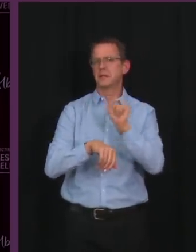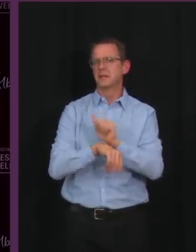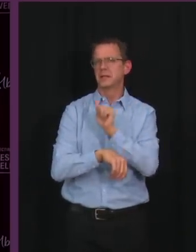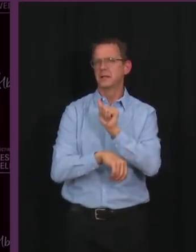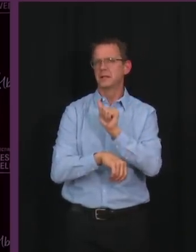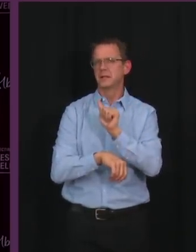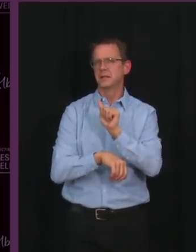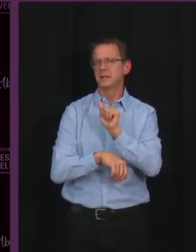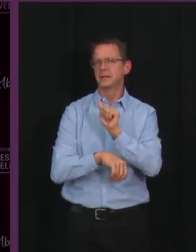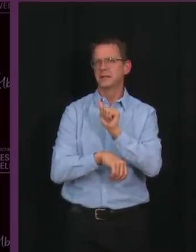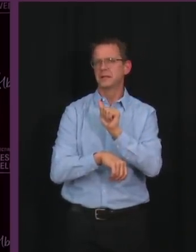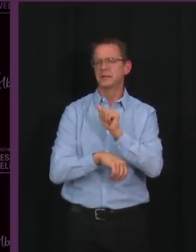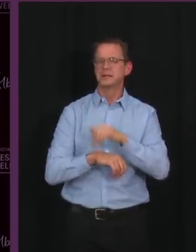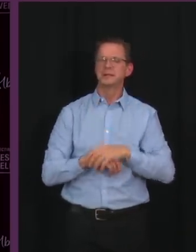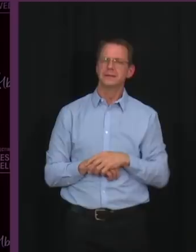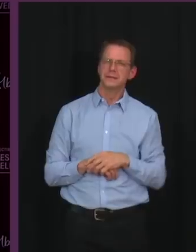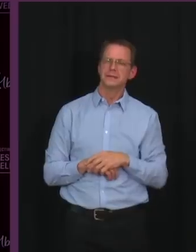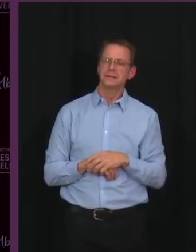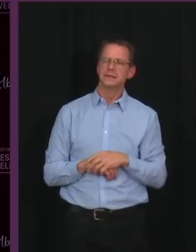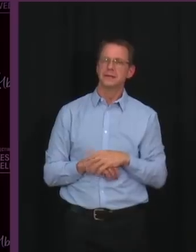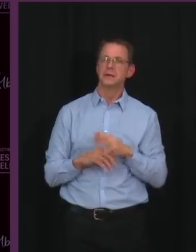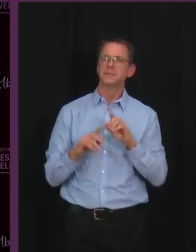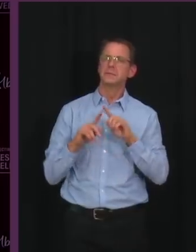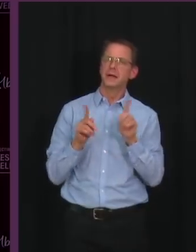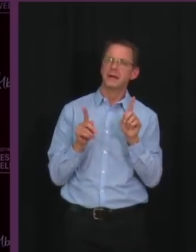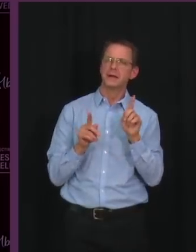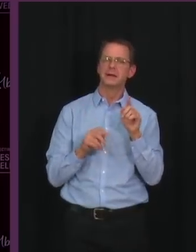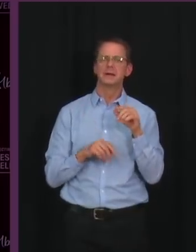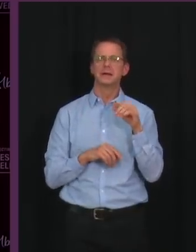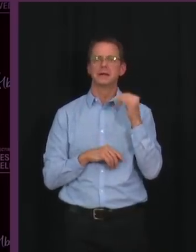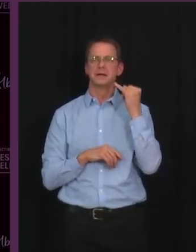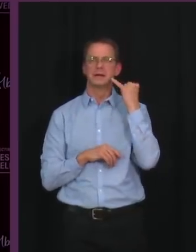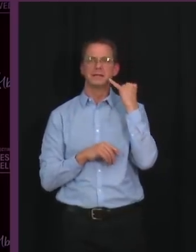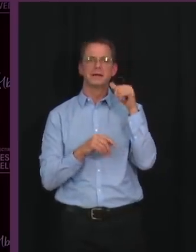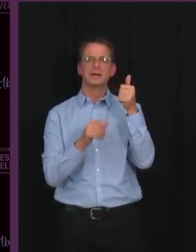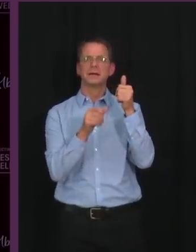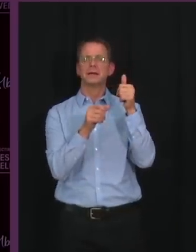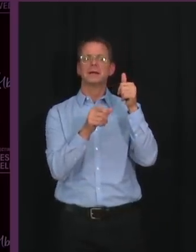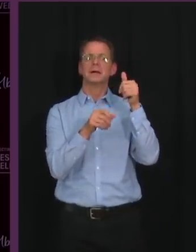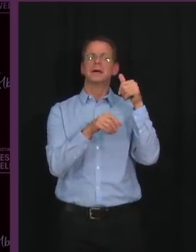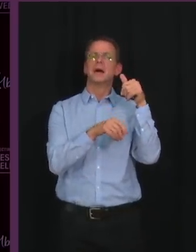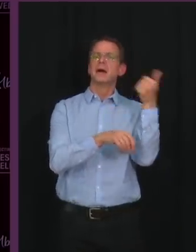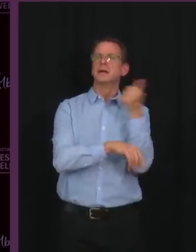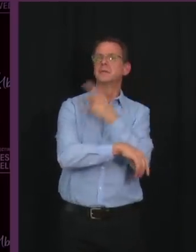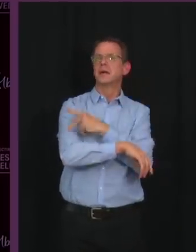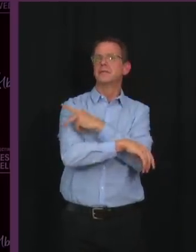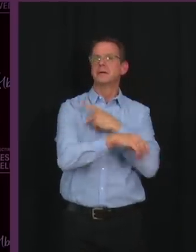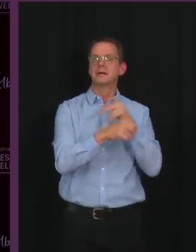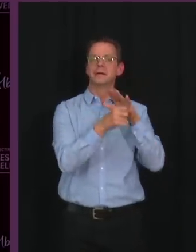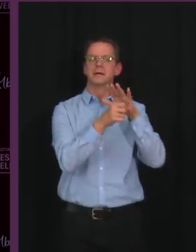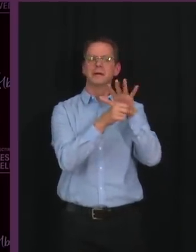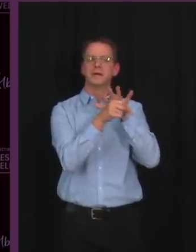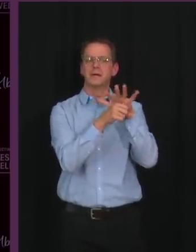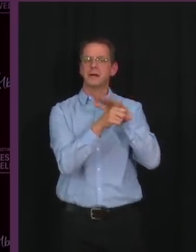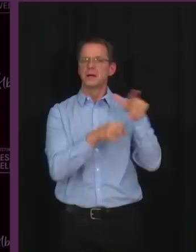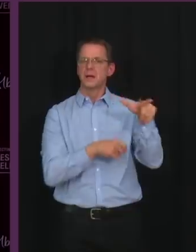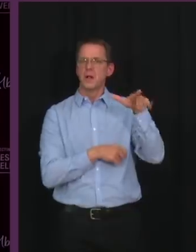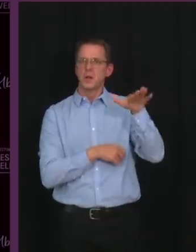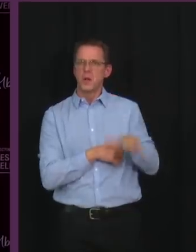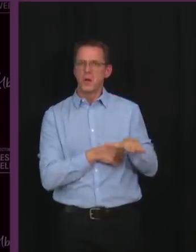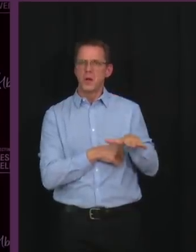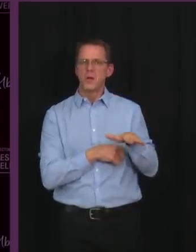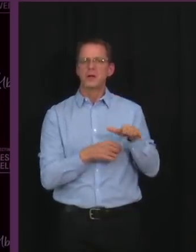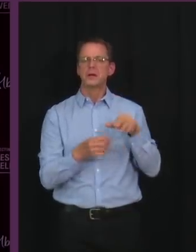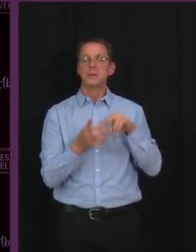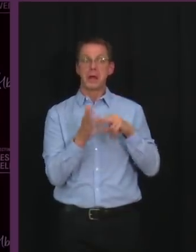little or modest spread is occurring. Albertans have said loud and clear that this isn't fair and we've heard